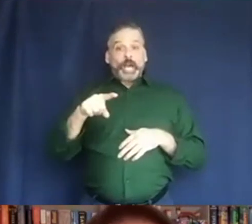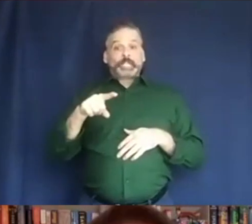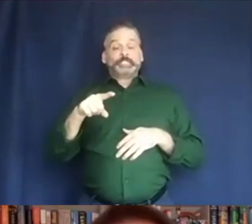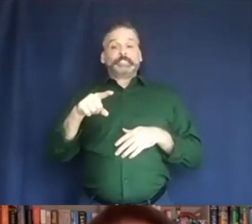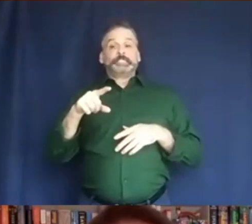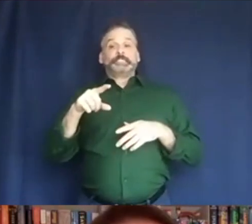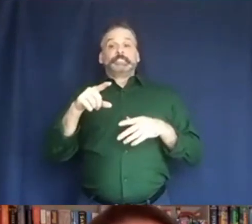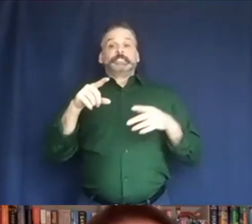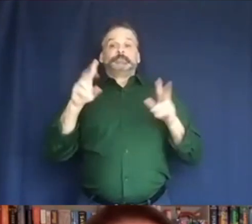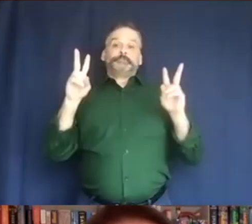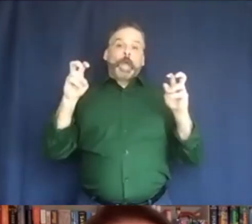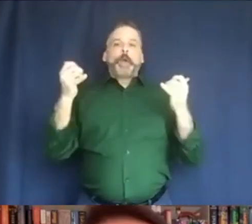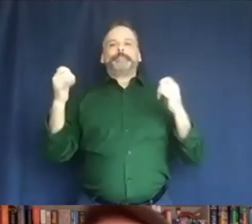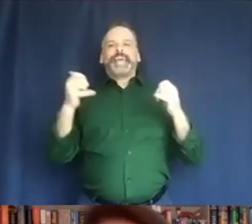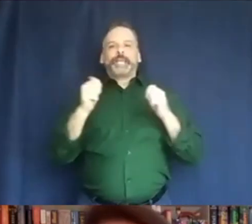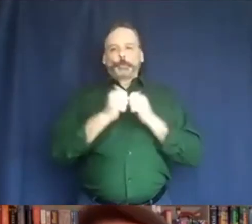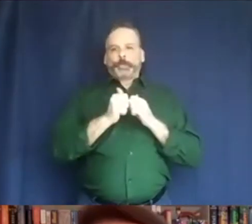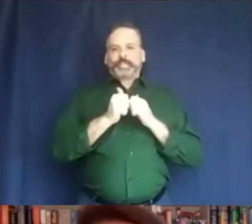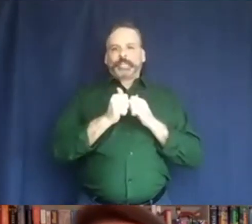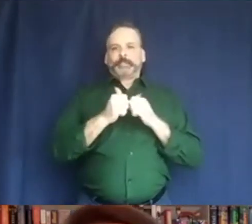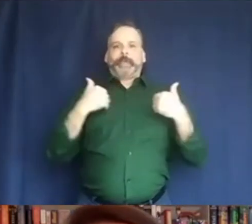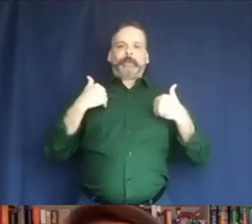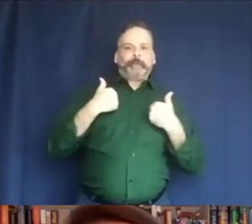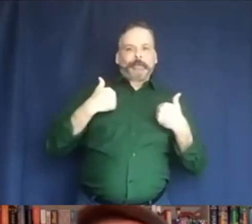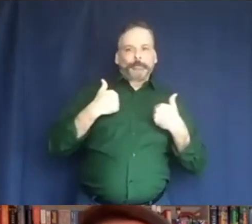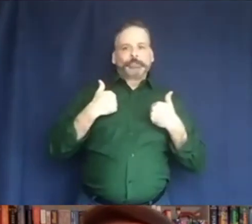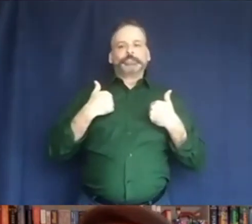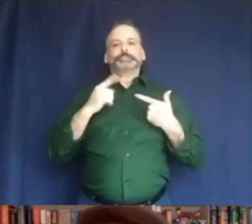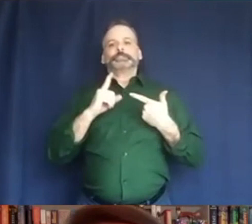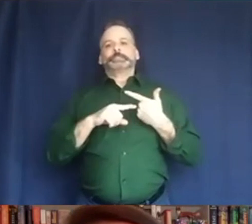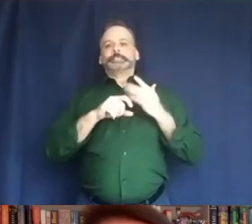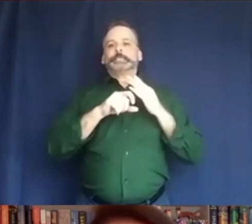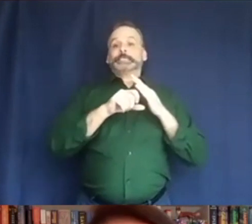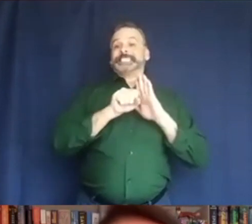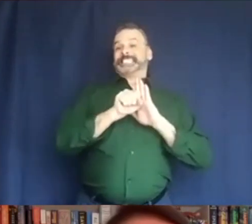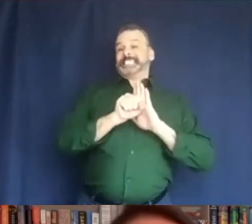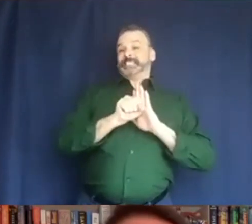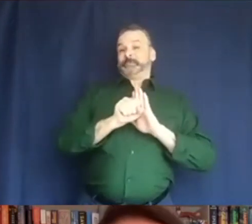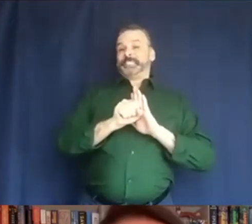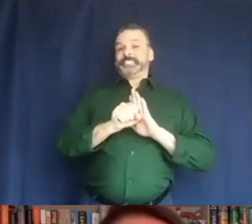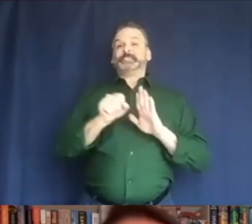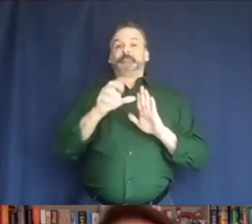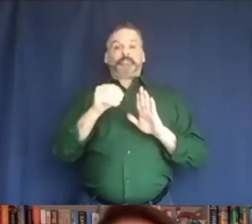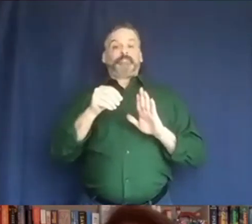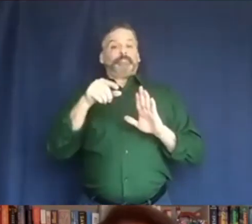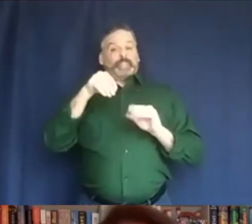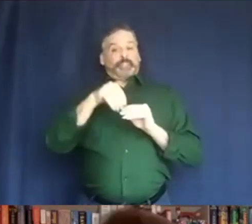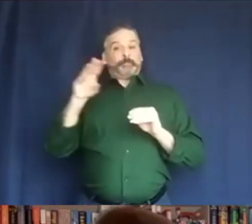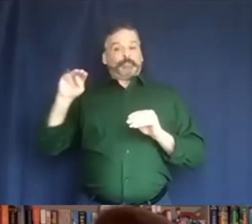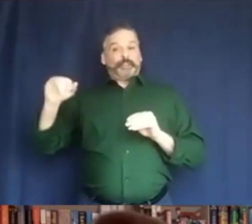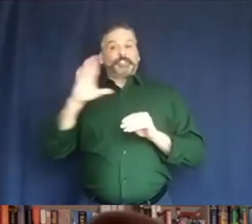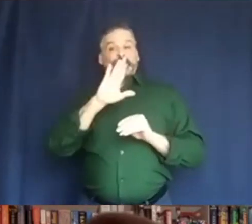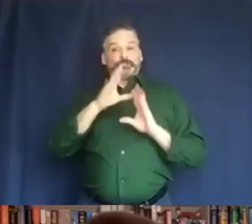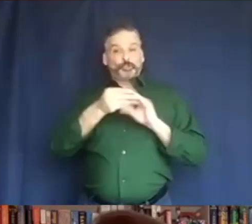How have you all played with animal symbolism and actual animals in mythology in your works?